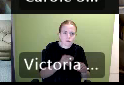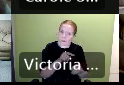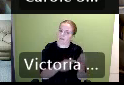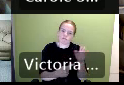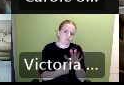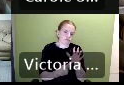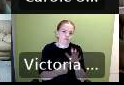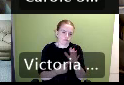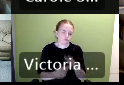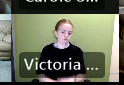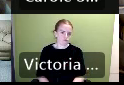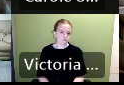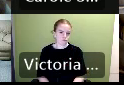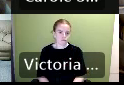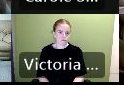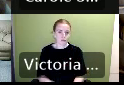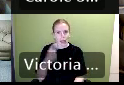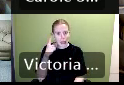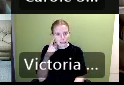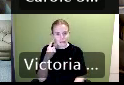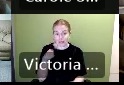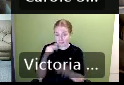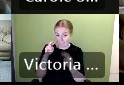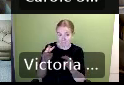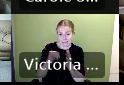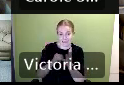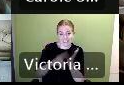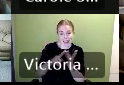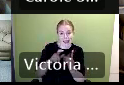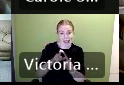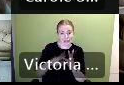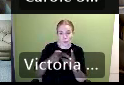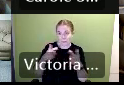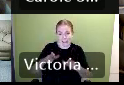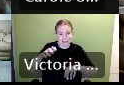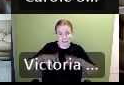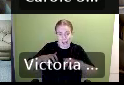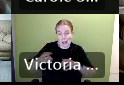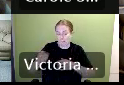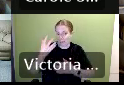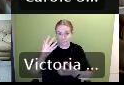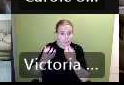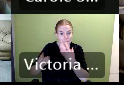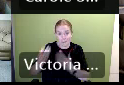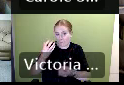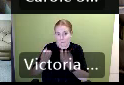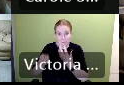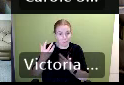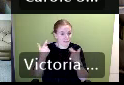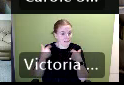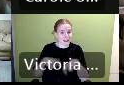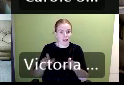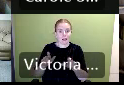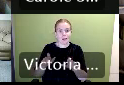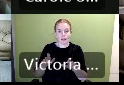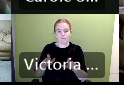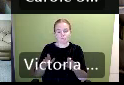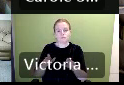I think people are still going. I can still see the typing going. I think there's some really interesting. I think in the first section I saw quite a lot